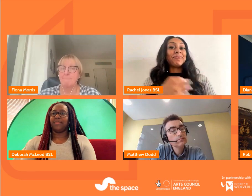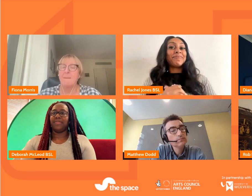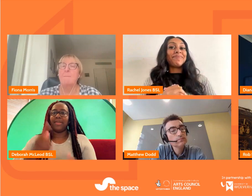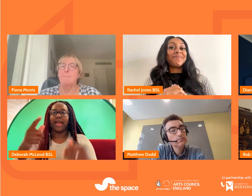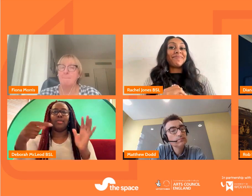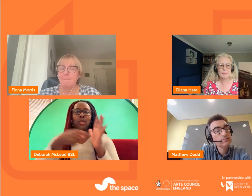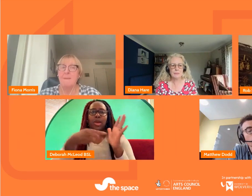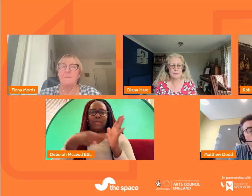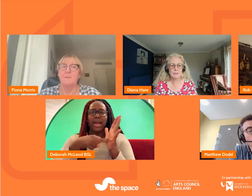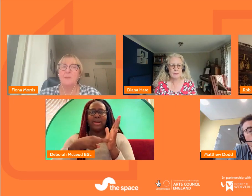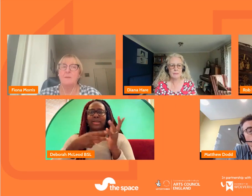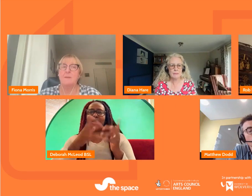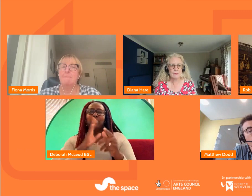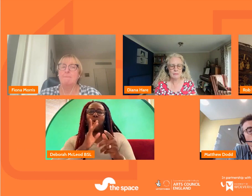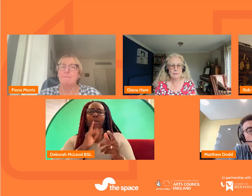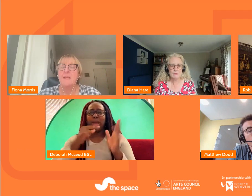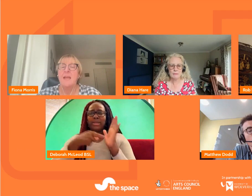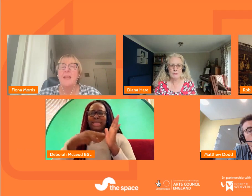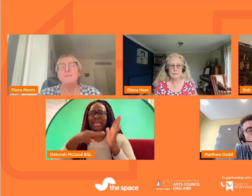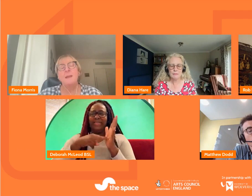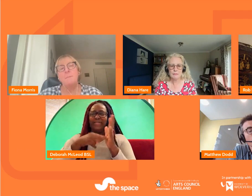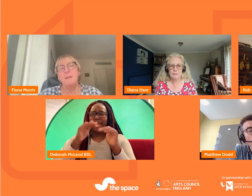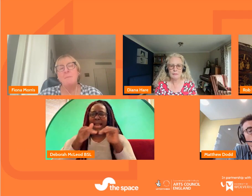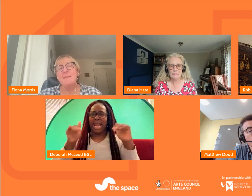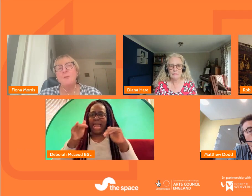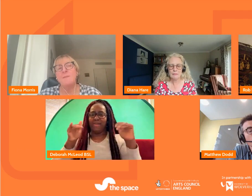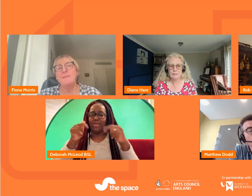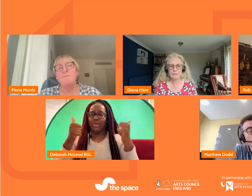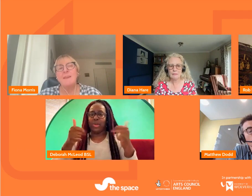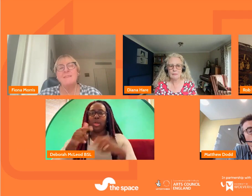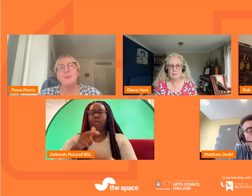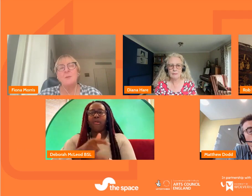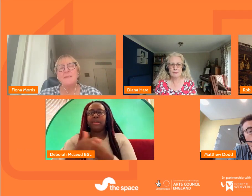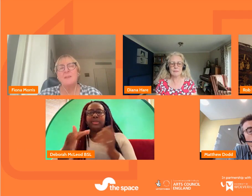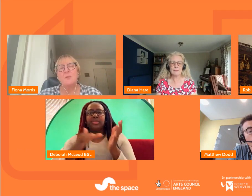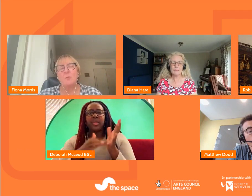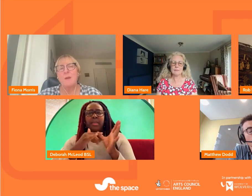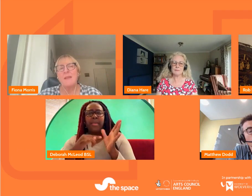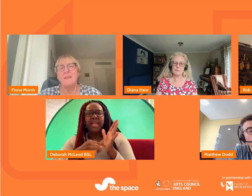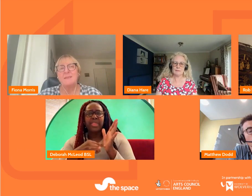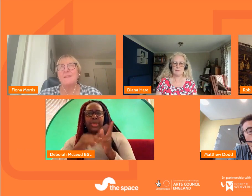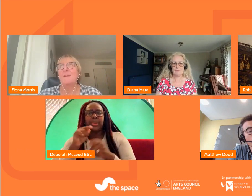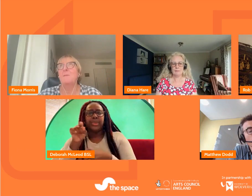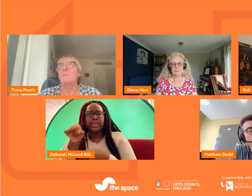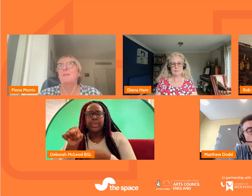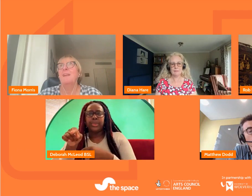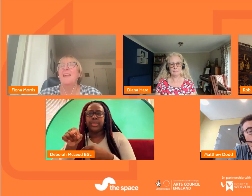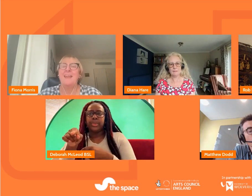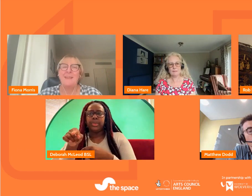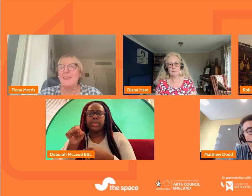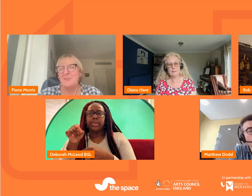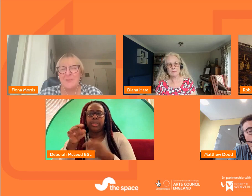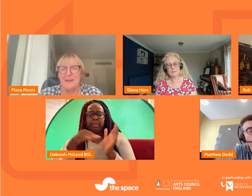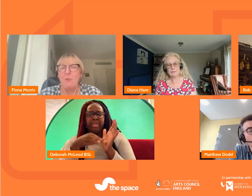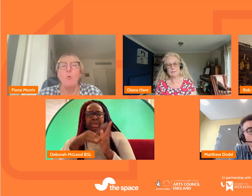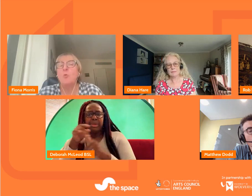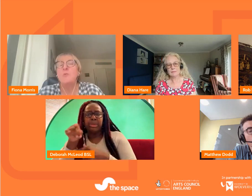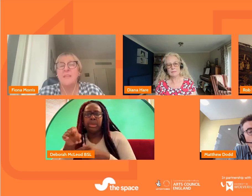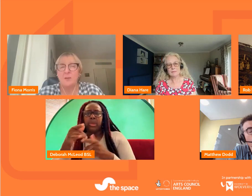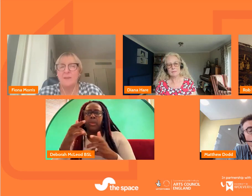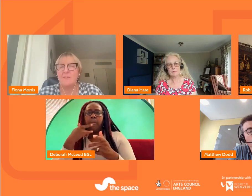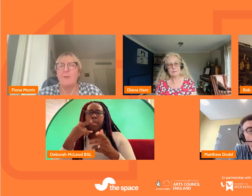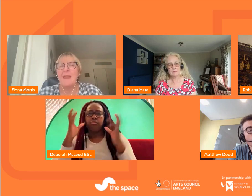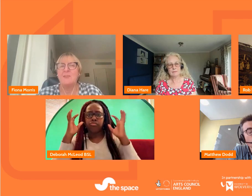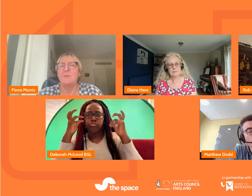level here absolutely and and matthew obviously radio is a great um entry level